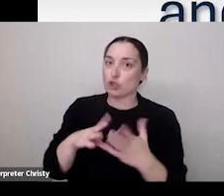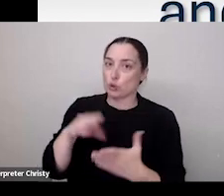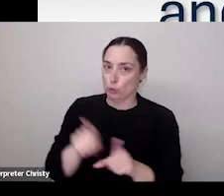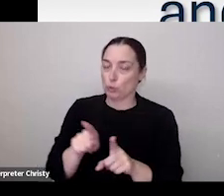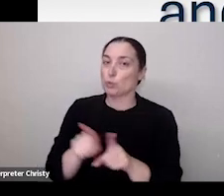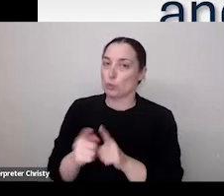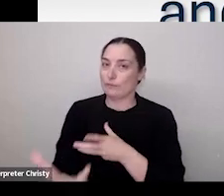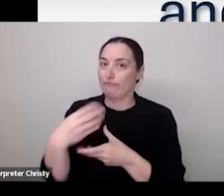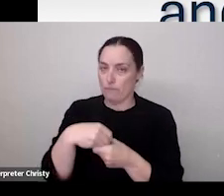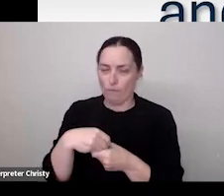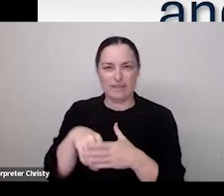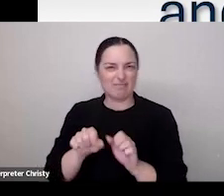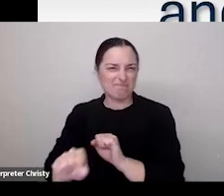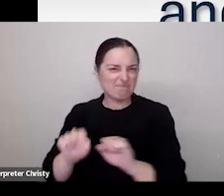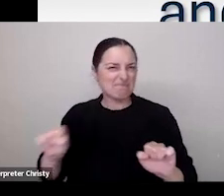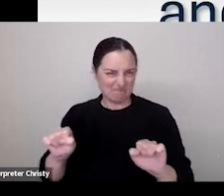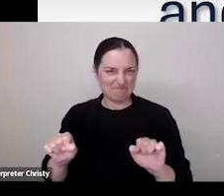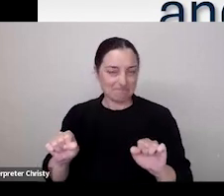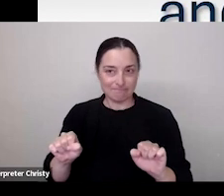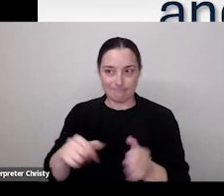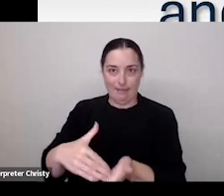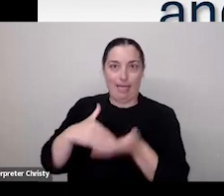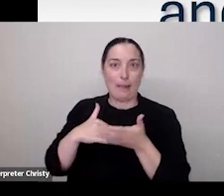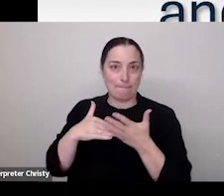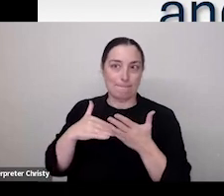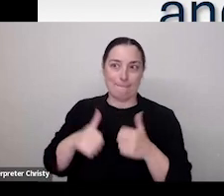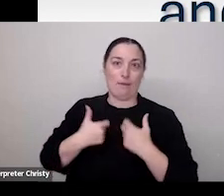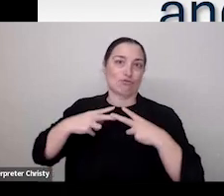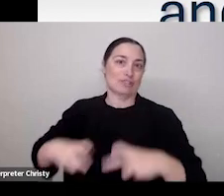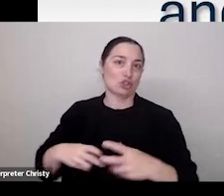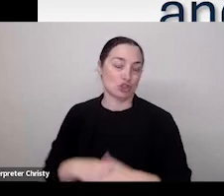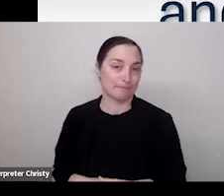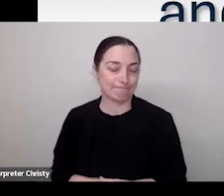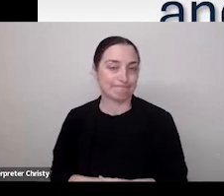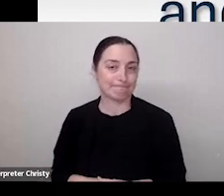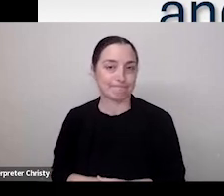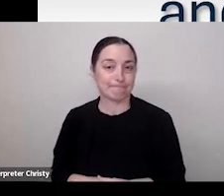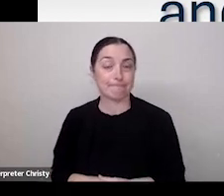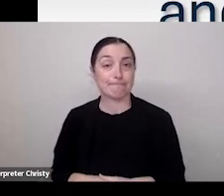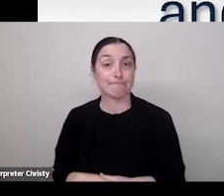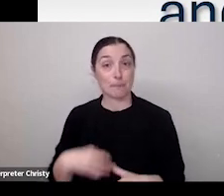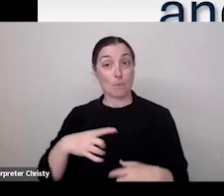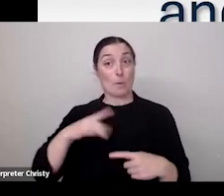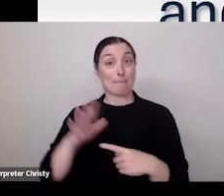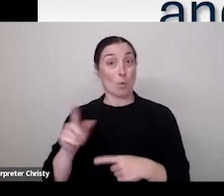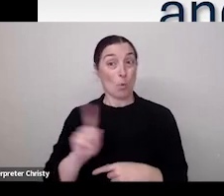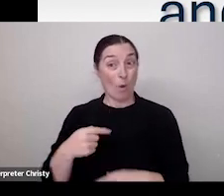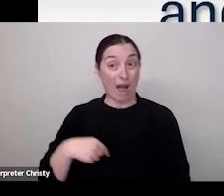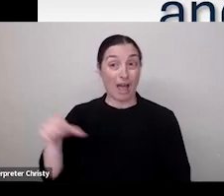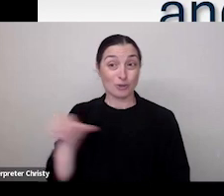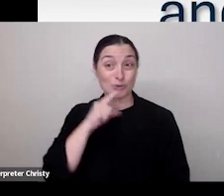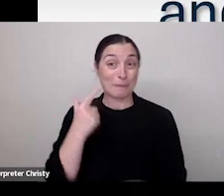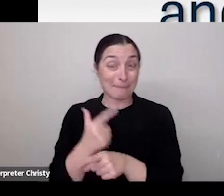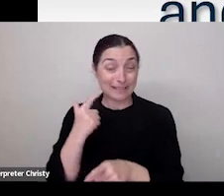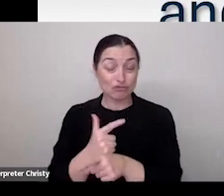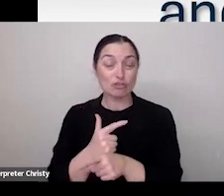in diverse ways to the development of this program of research over time. More importantly, maybe I should even mention that a